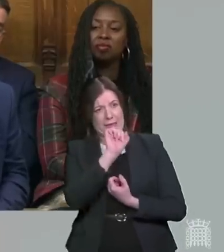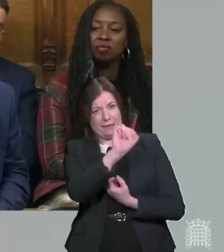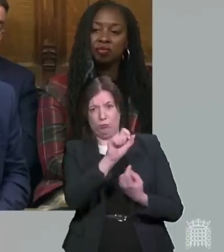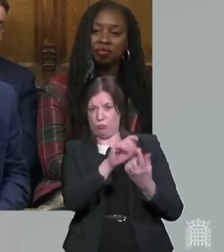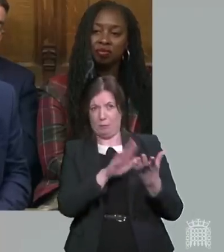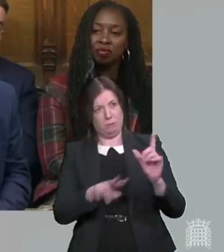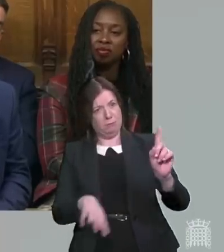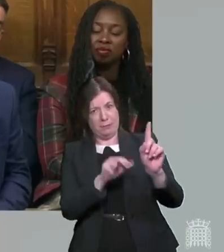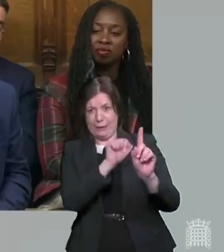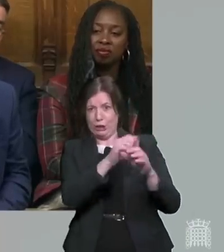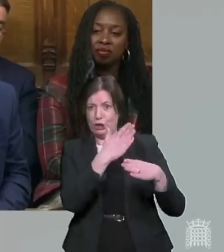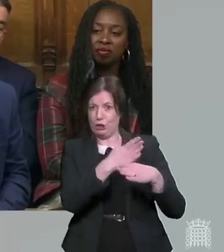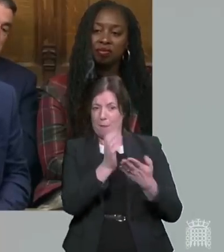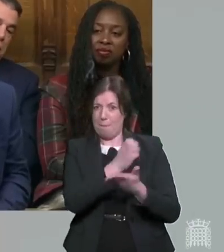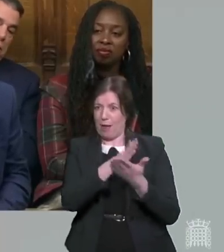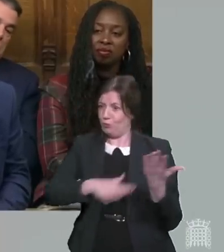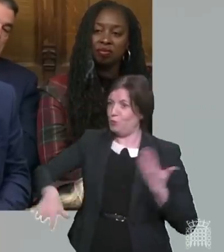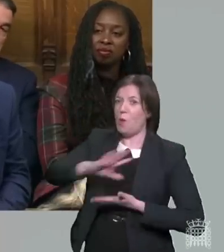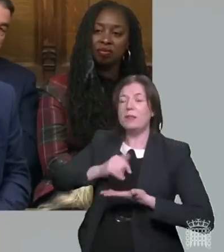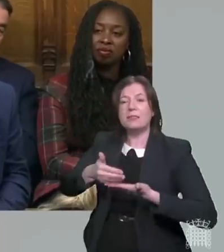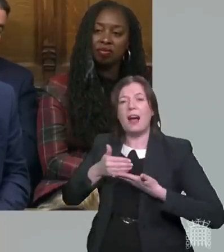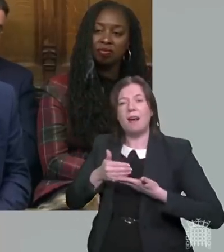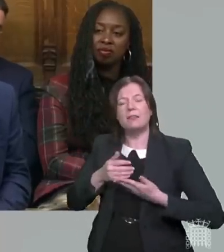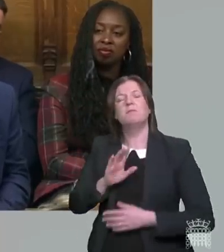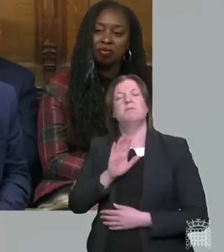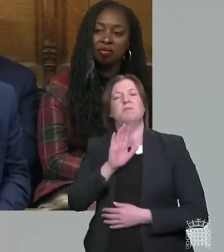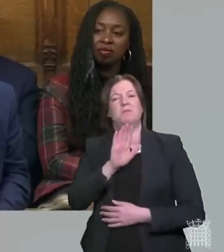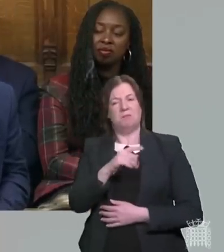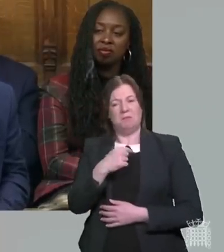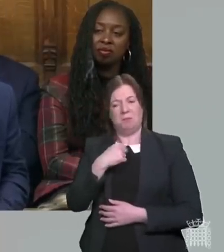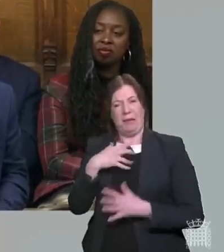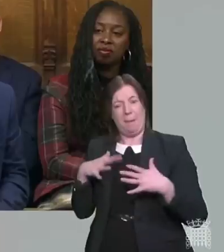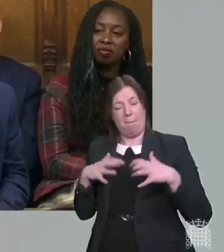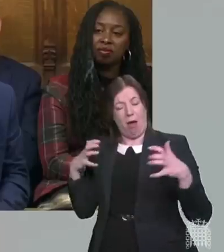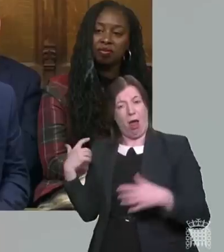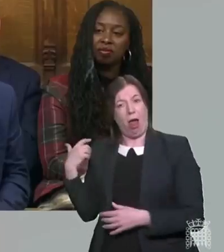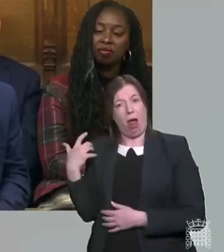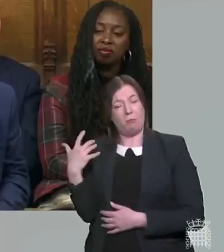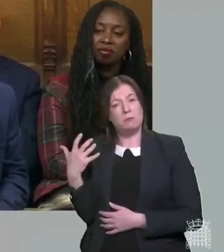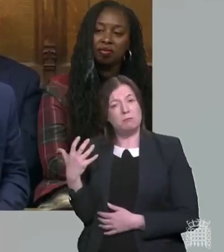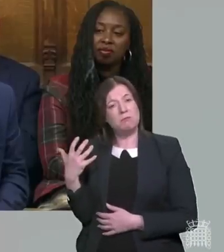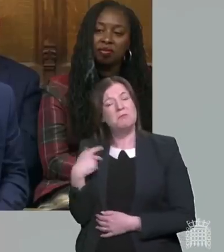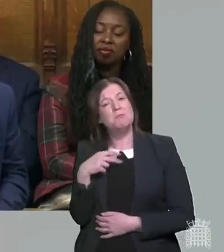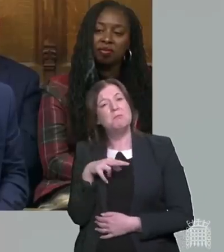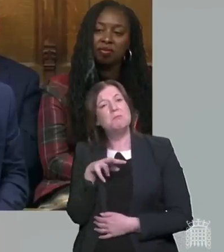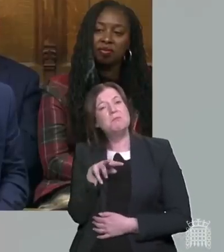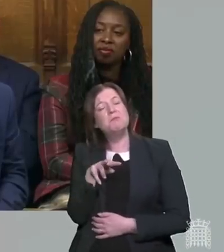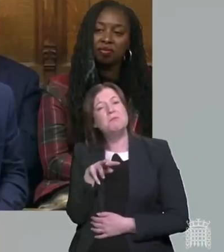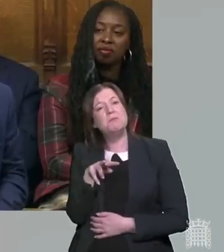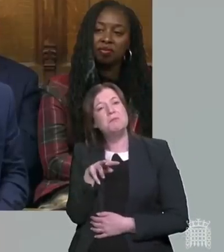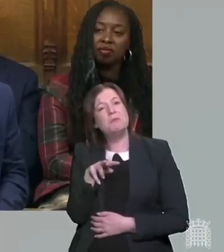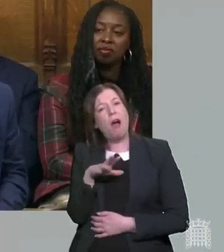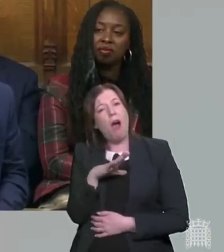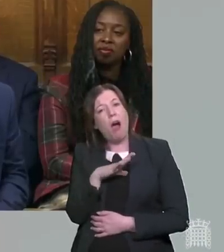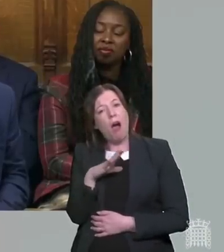Yeah. Is he aware that in all those years I've been in Parliament, I have never heard a situation where our